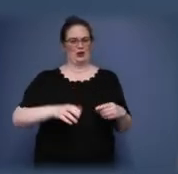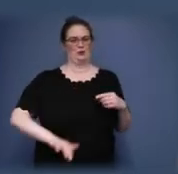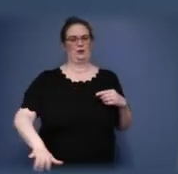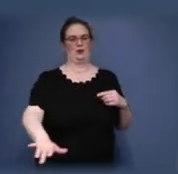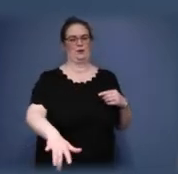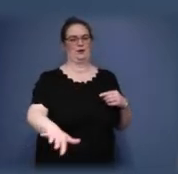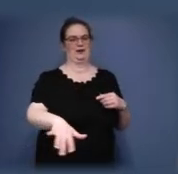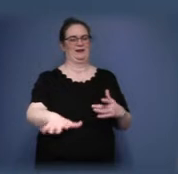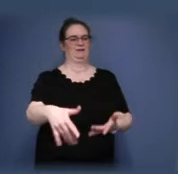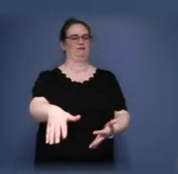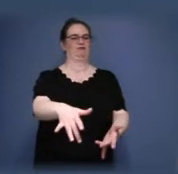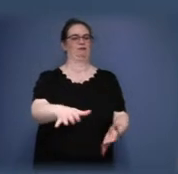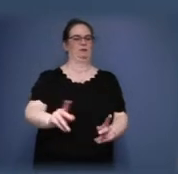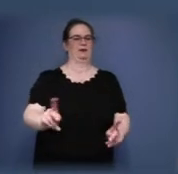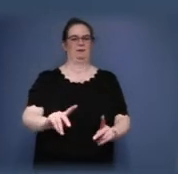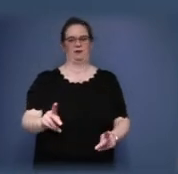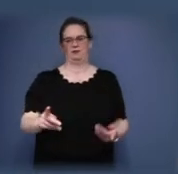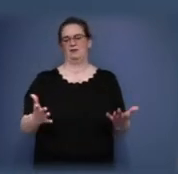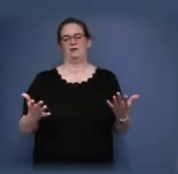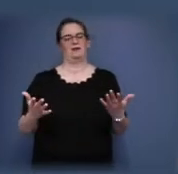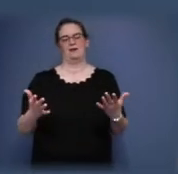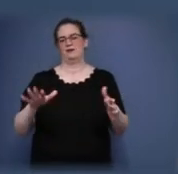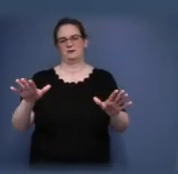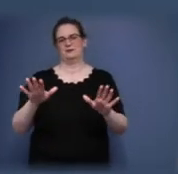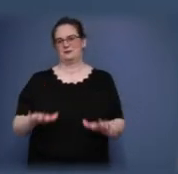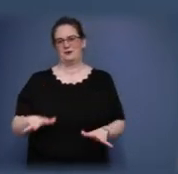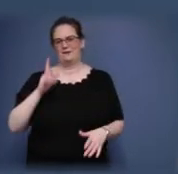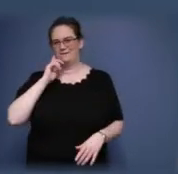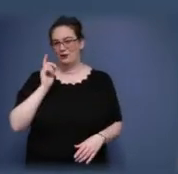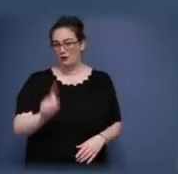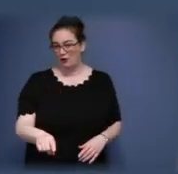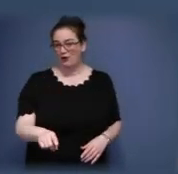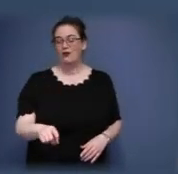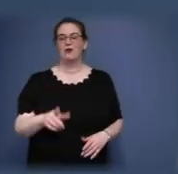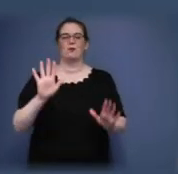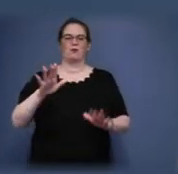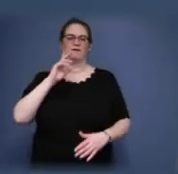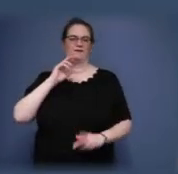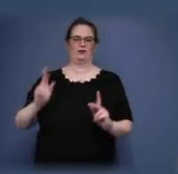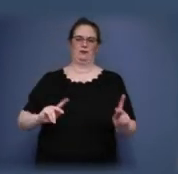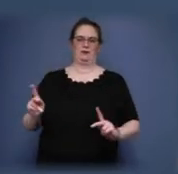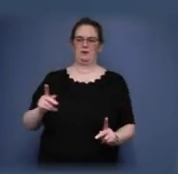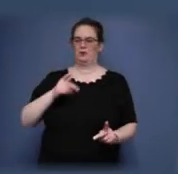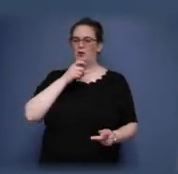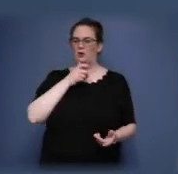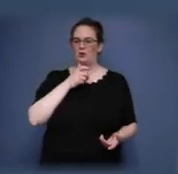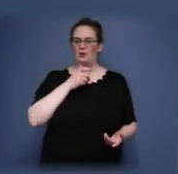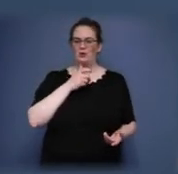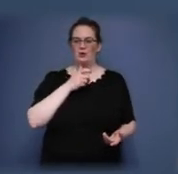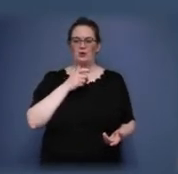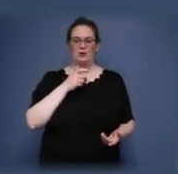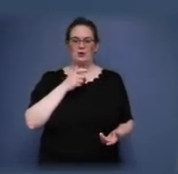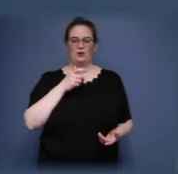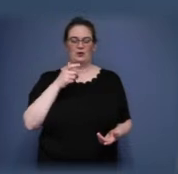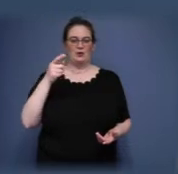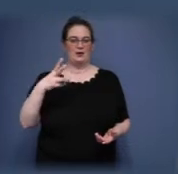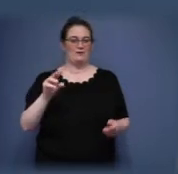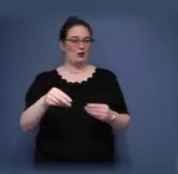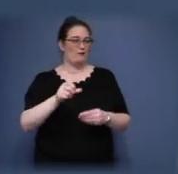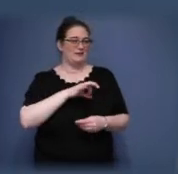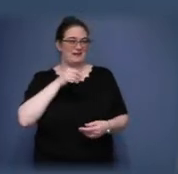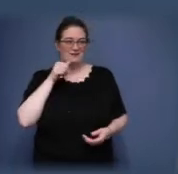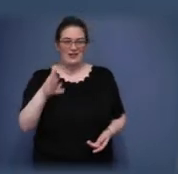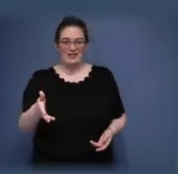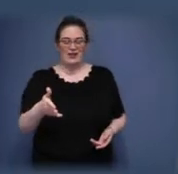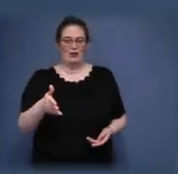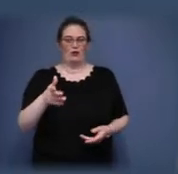and talk to people. And it was wonderful for her and wonderful for the people who half their office staff wasn't there. They were working